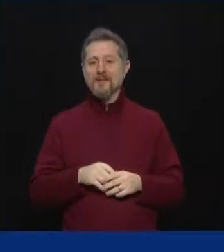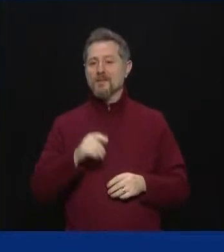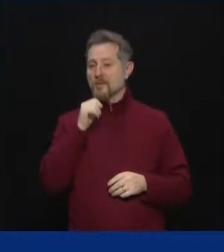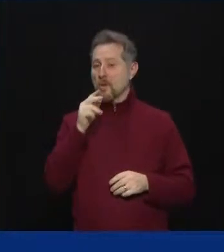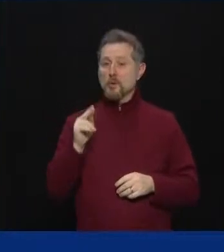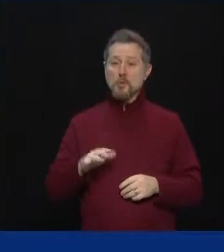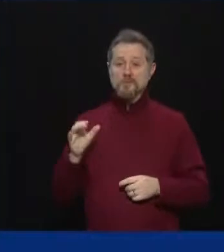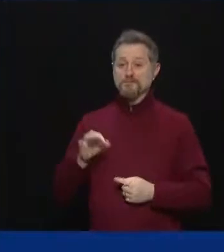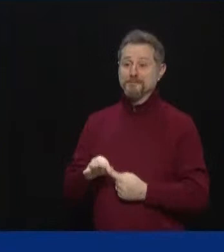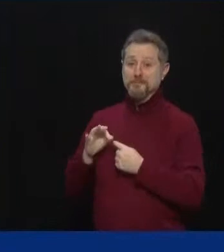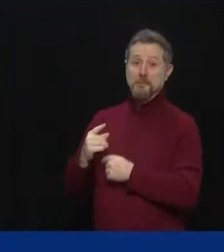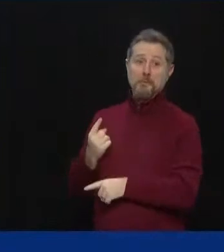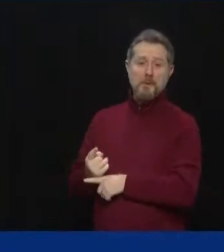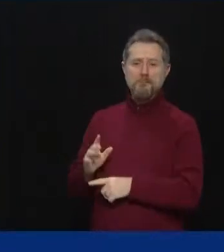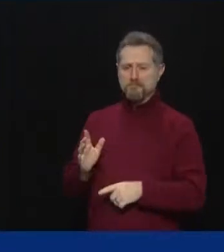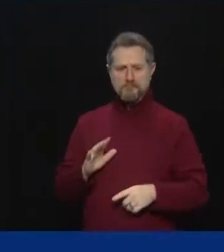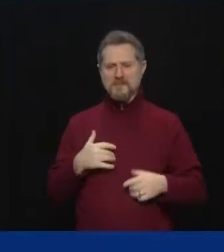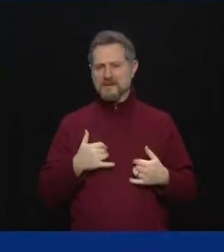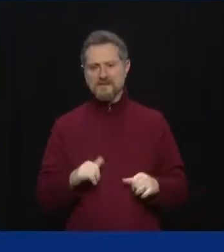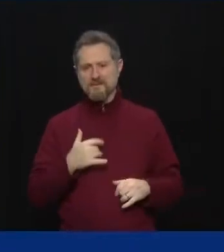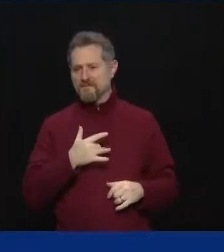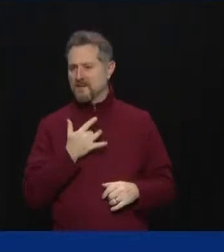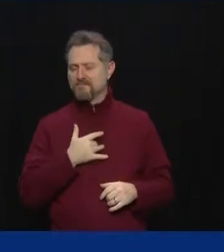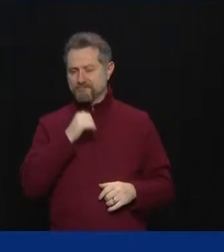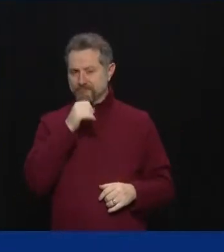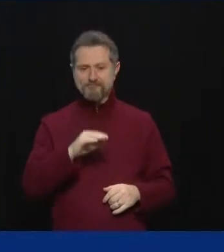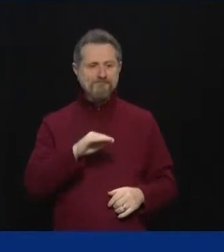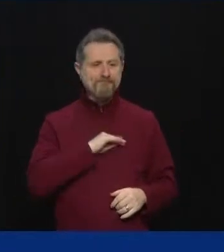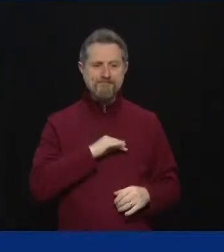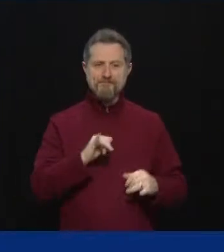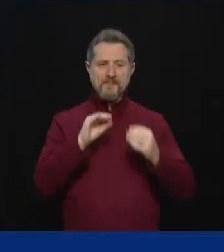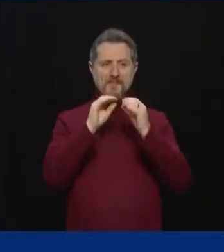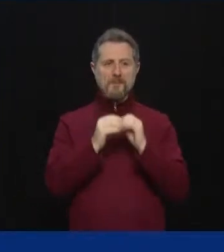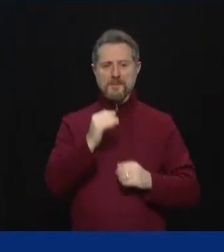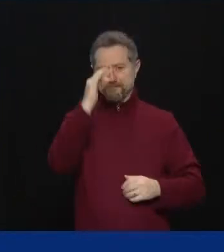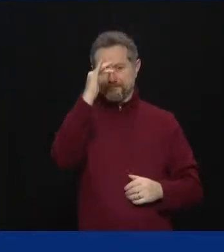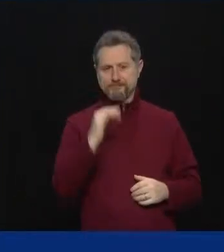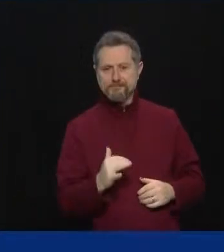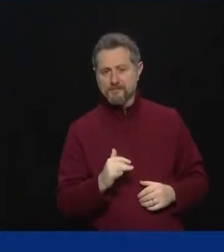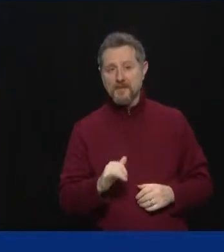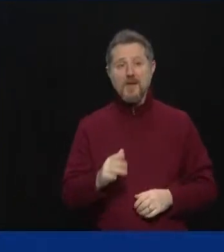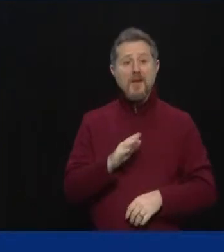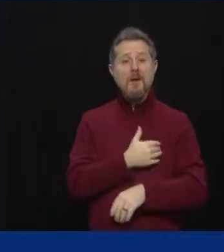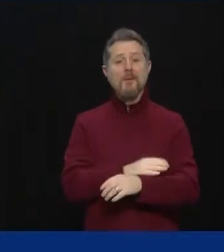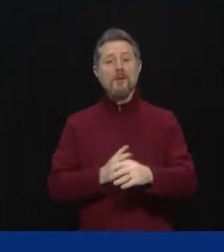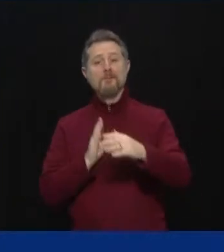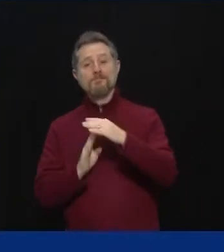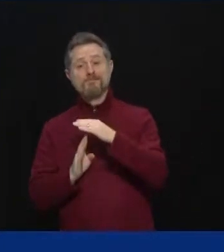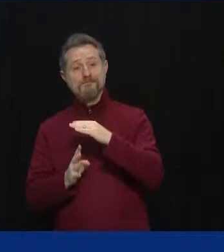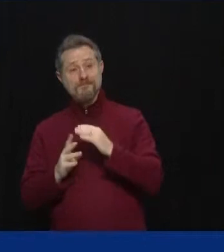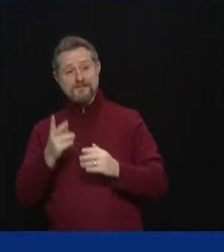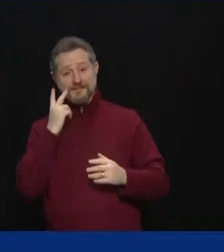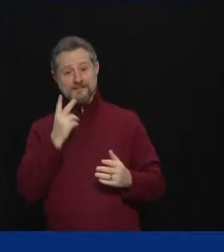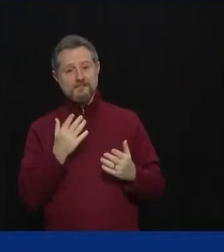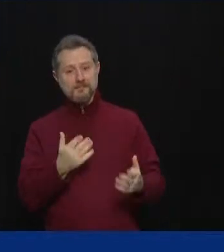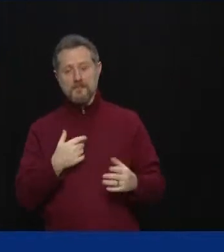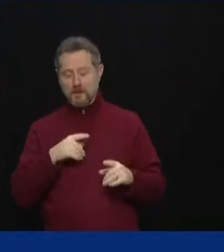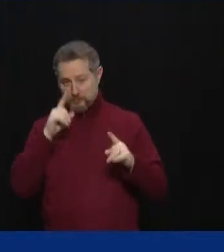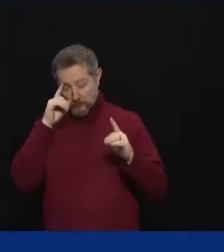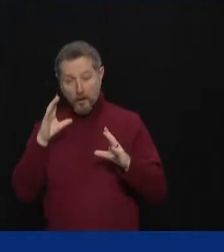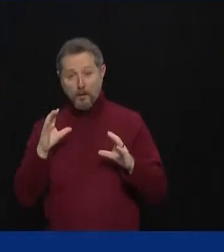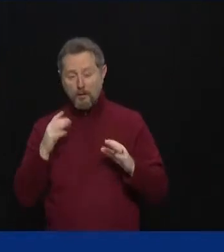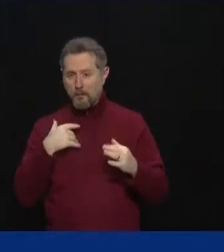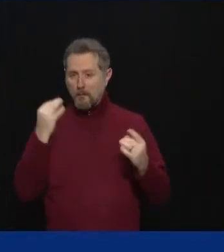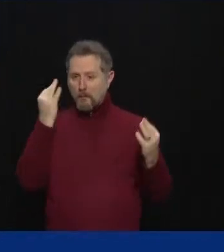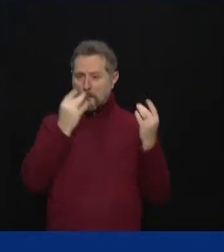it is not still a good place to be. Hospitalizations, this is what keeps me up at night. We continue to see an uptick in